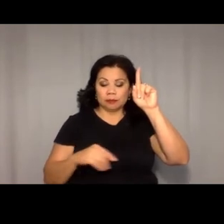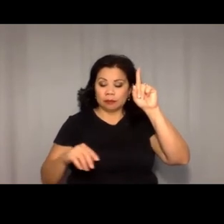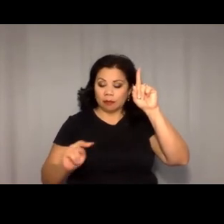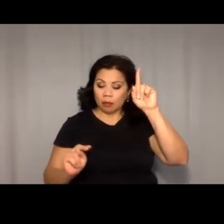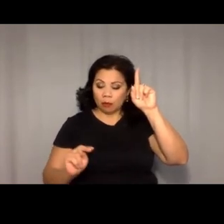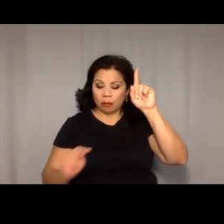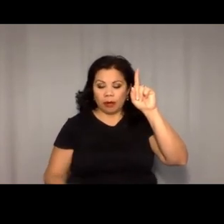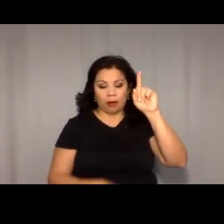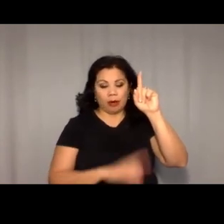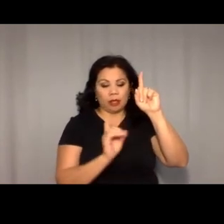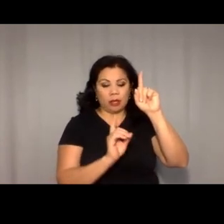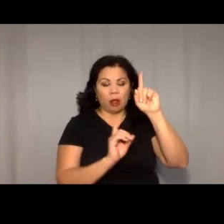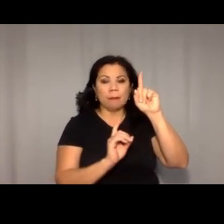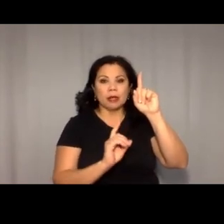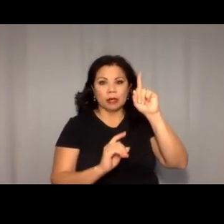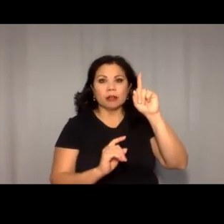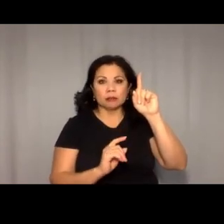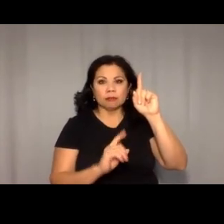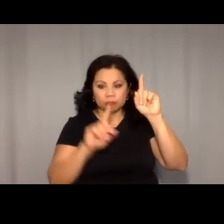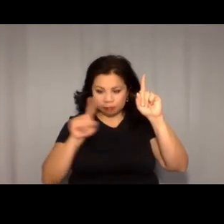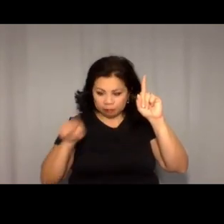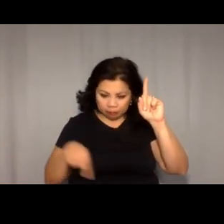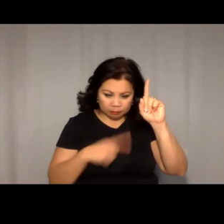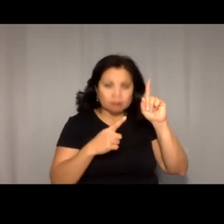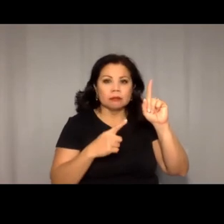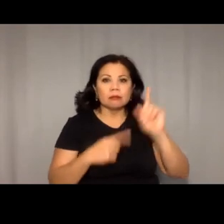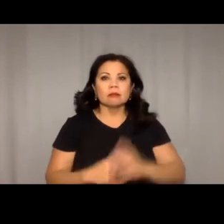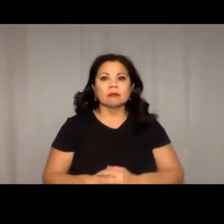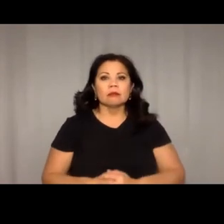fraction, and your denominator for your fraction, right?